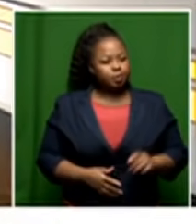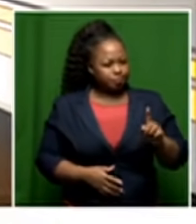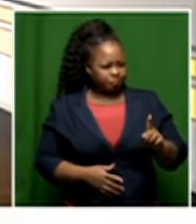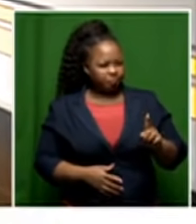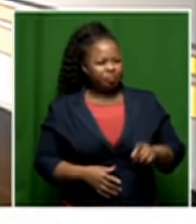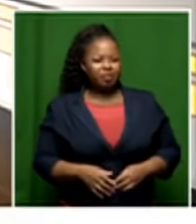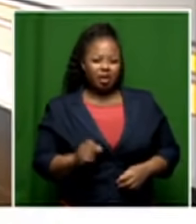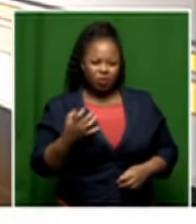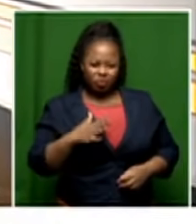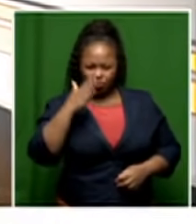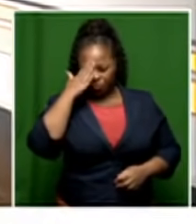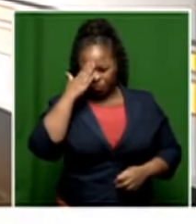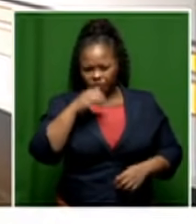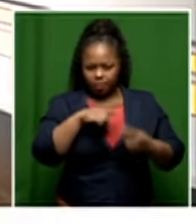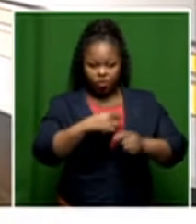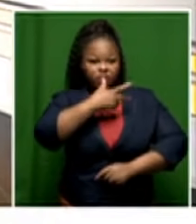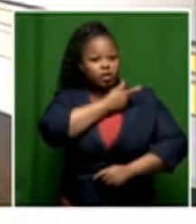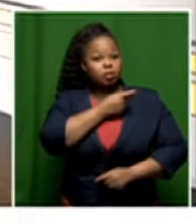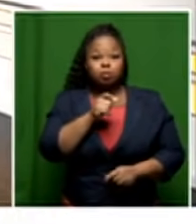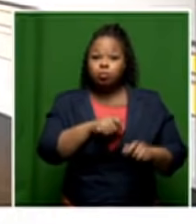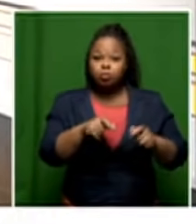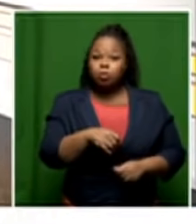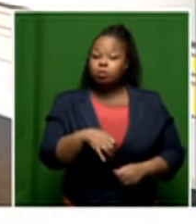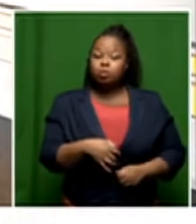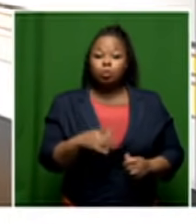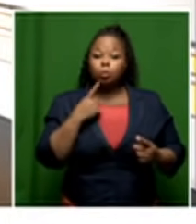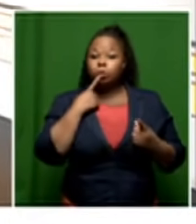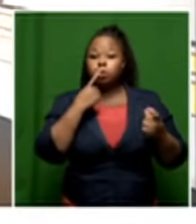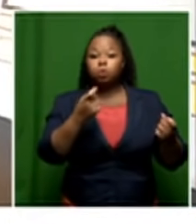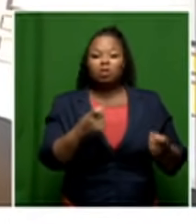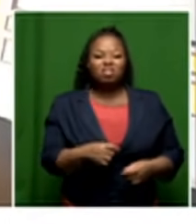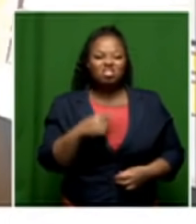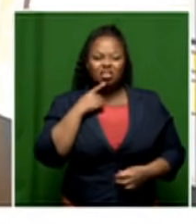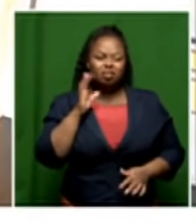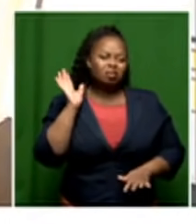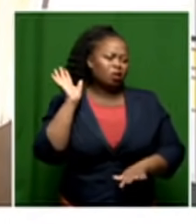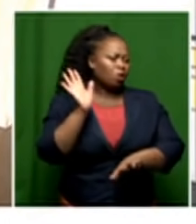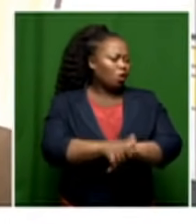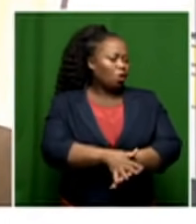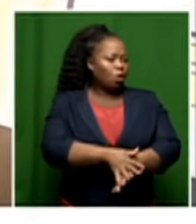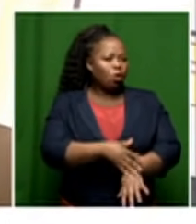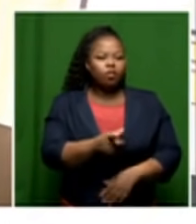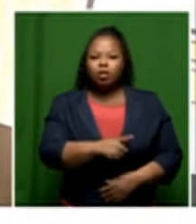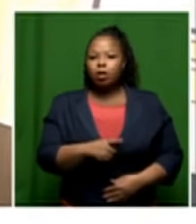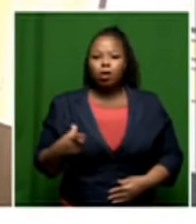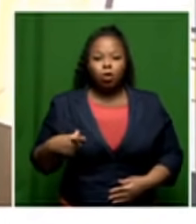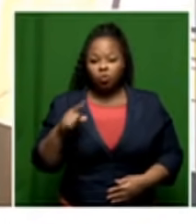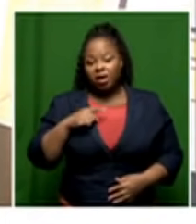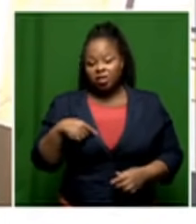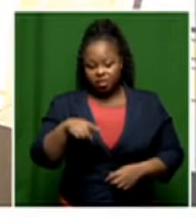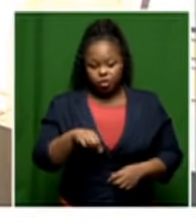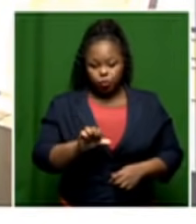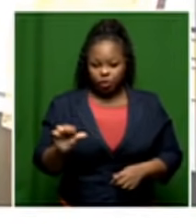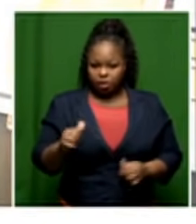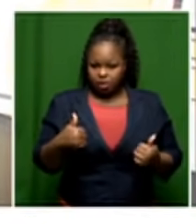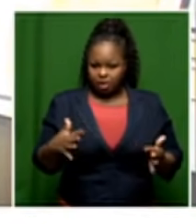our defense line of getting vaccines. People have been complaining that the rollout has been very slow. We saw this week phase 2 kick in.